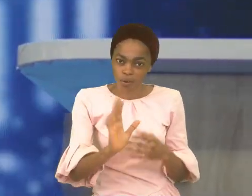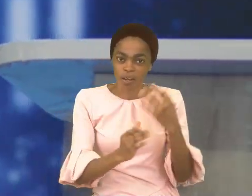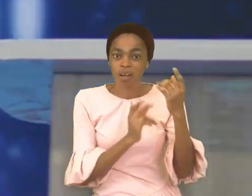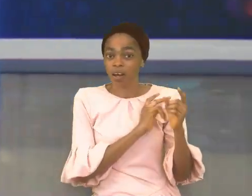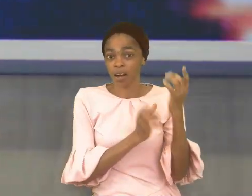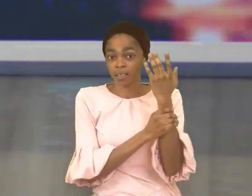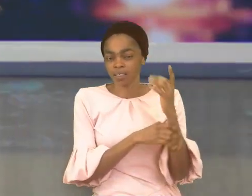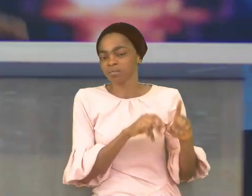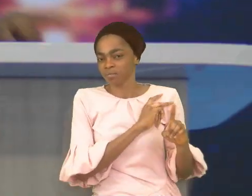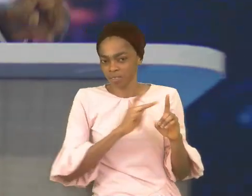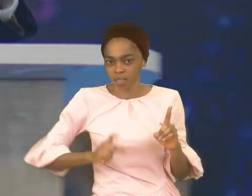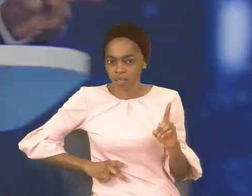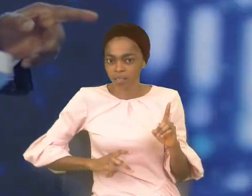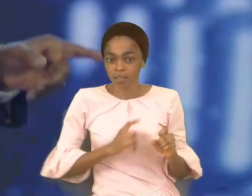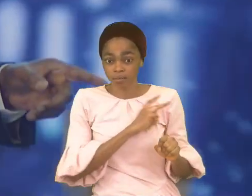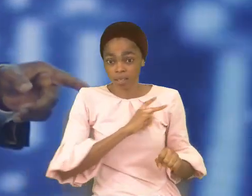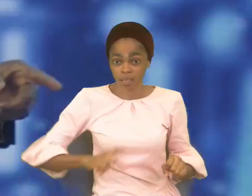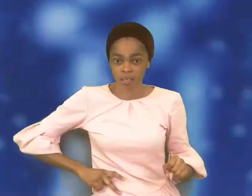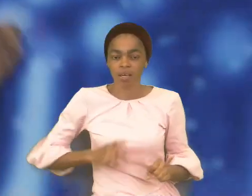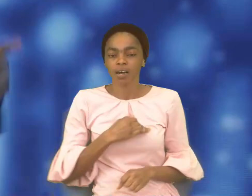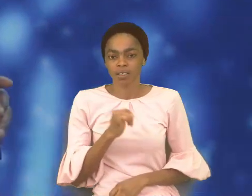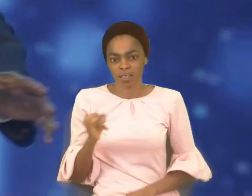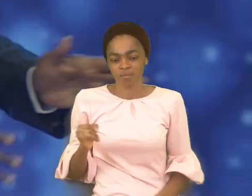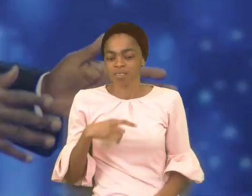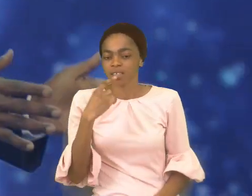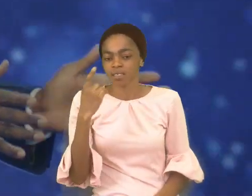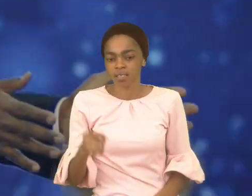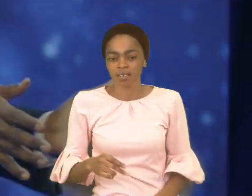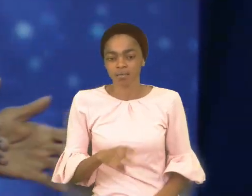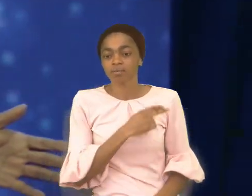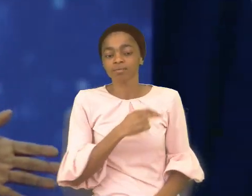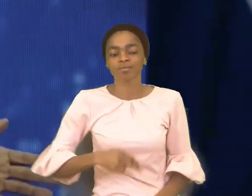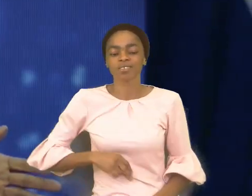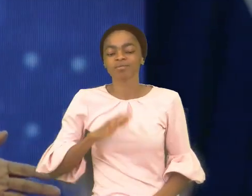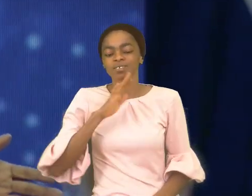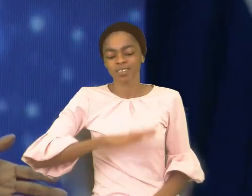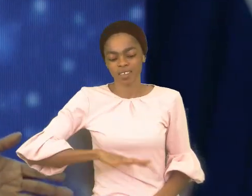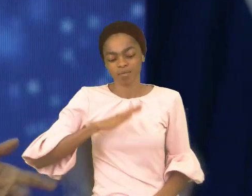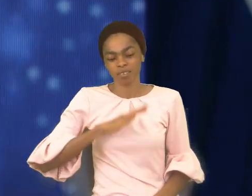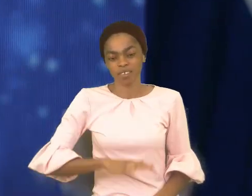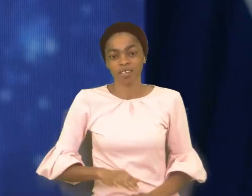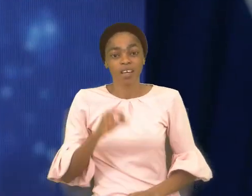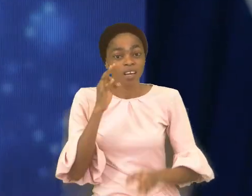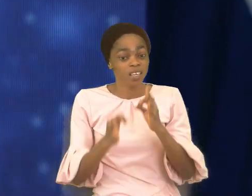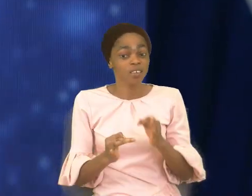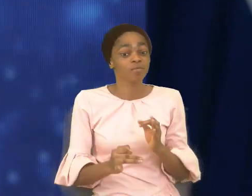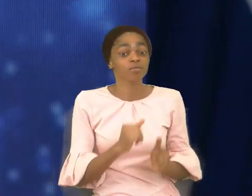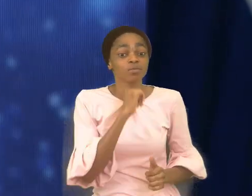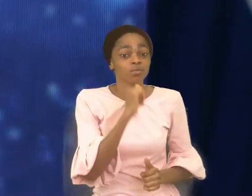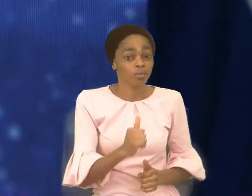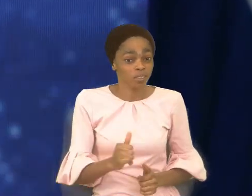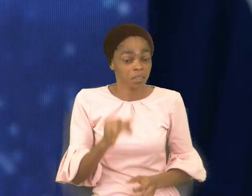Nebuchadnezzar, keep cool. If not, if we have to pass through this to glory